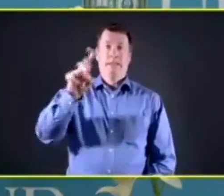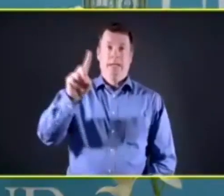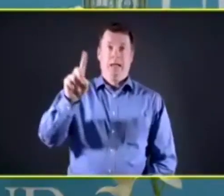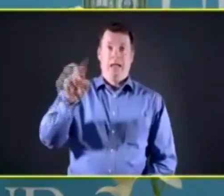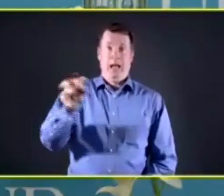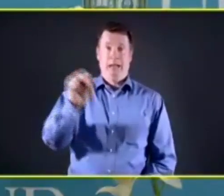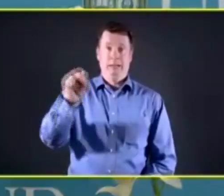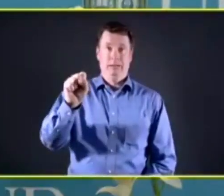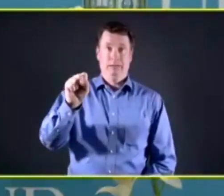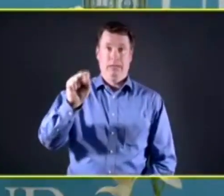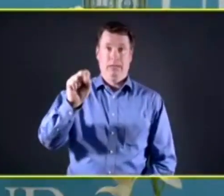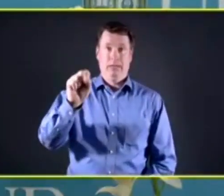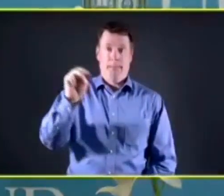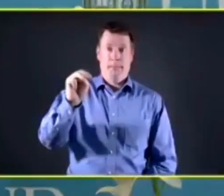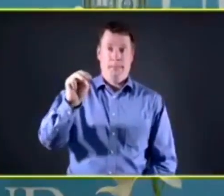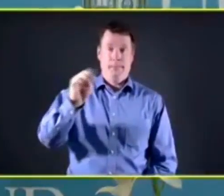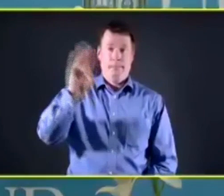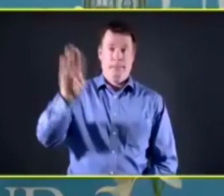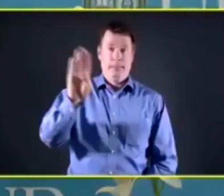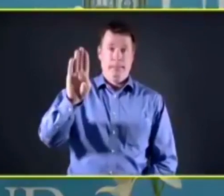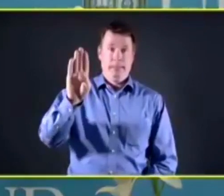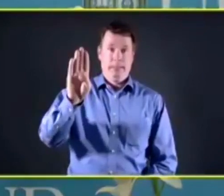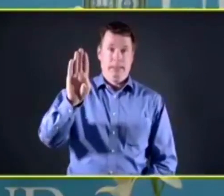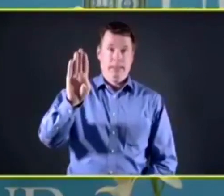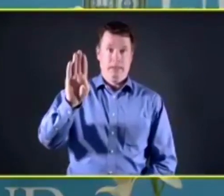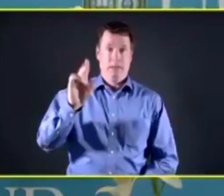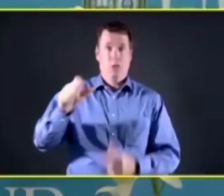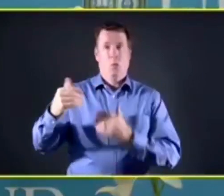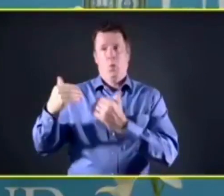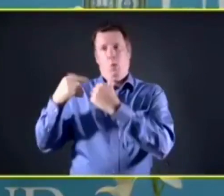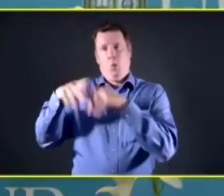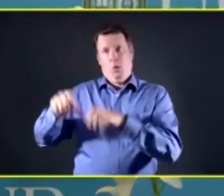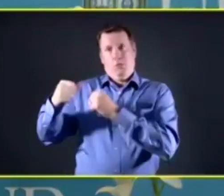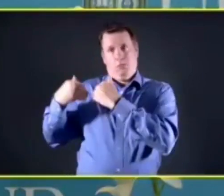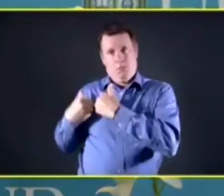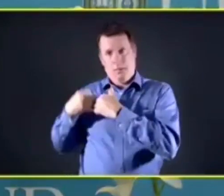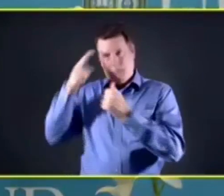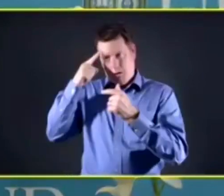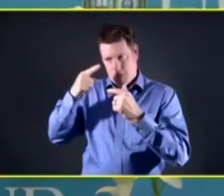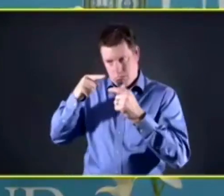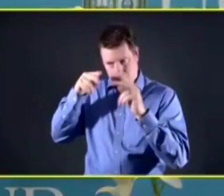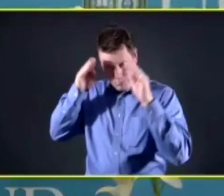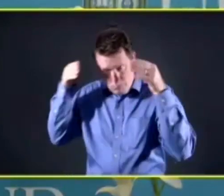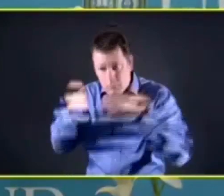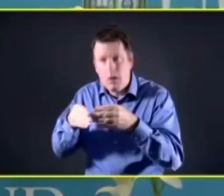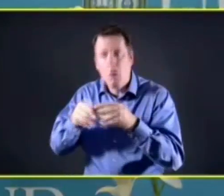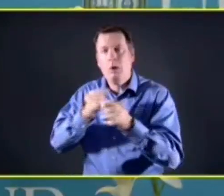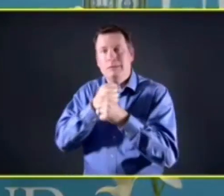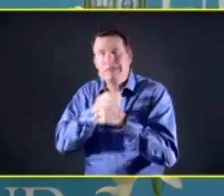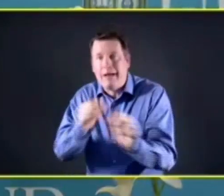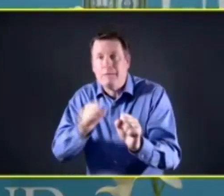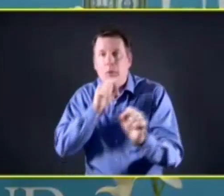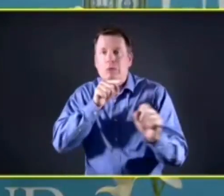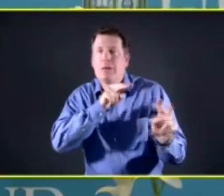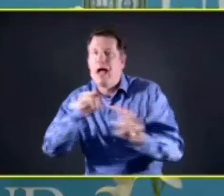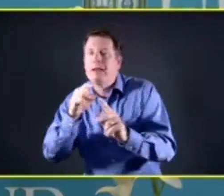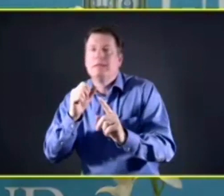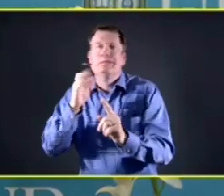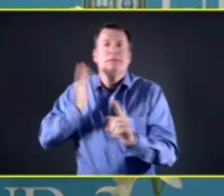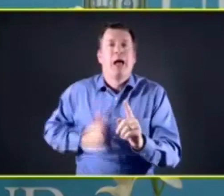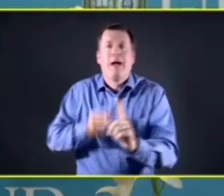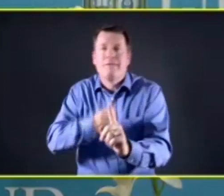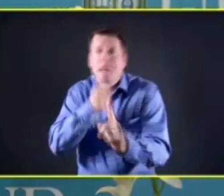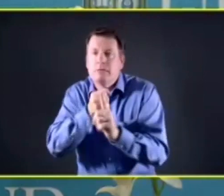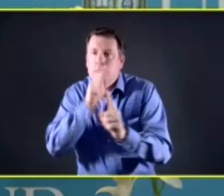Unblinded, they know who got what. And if they start seeing anything, really either good or bad, they can stop the study early. And we talked about